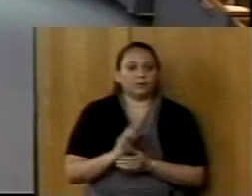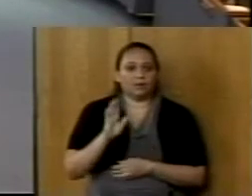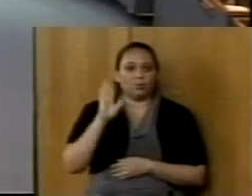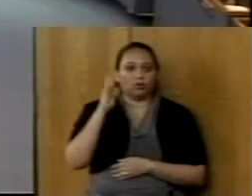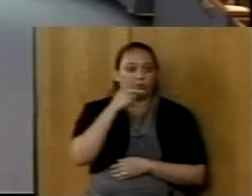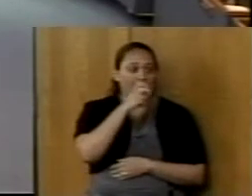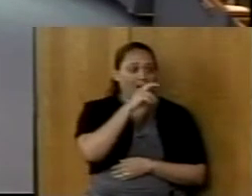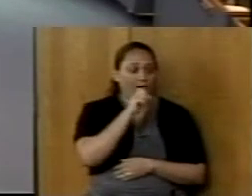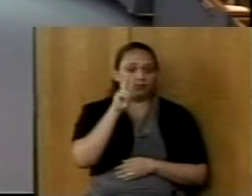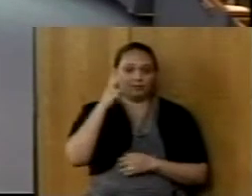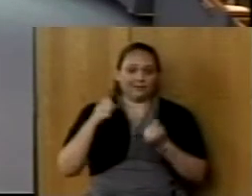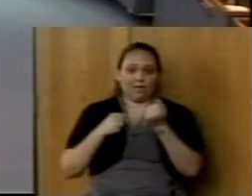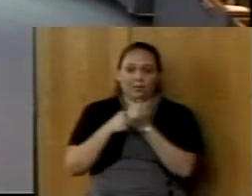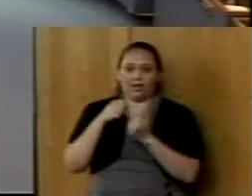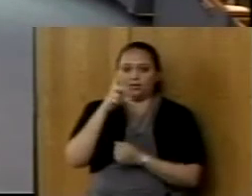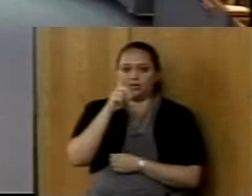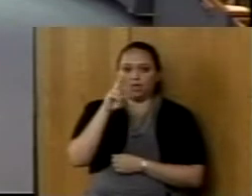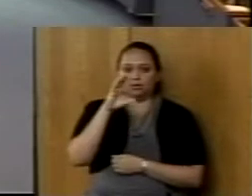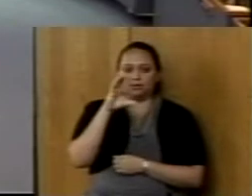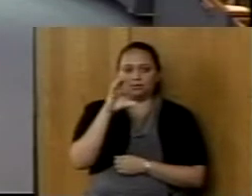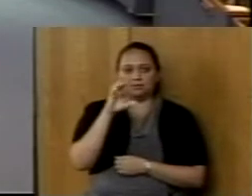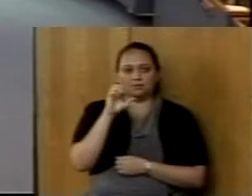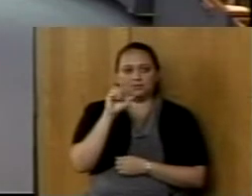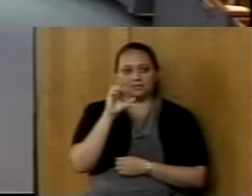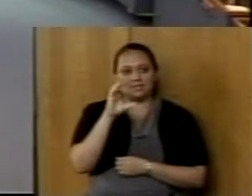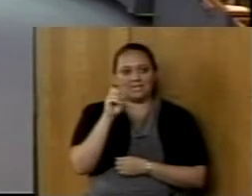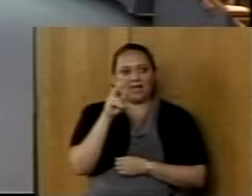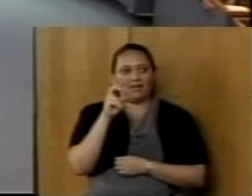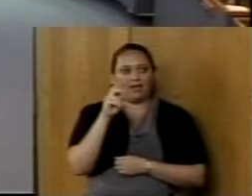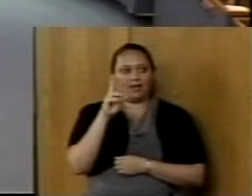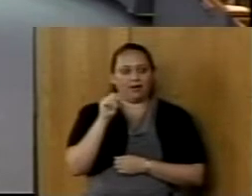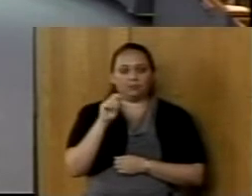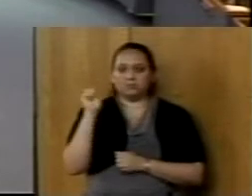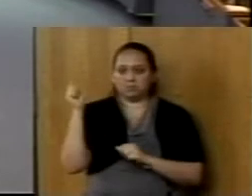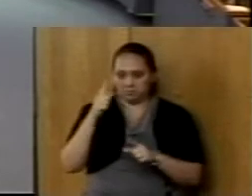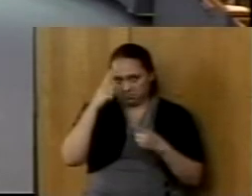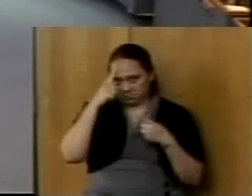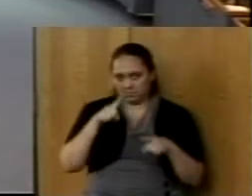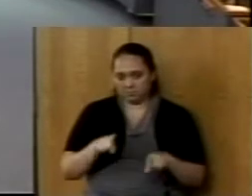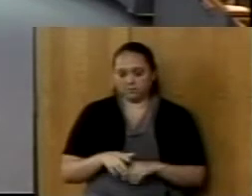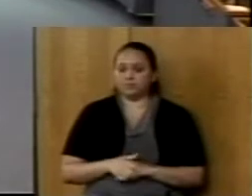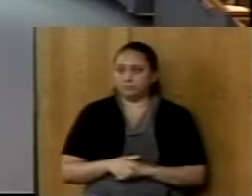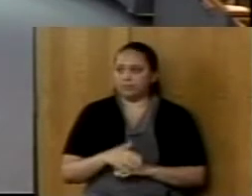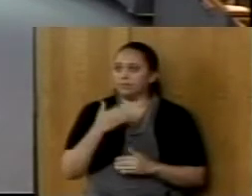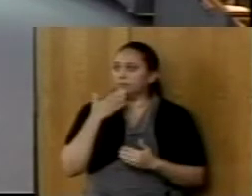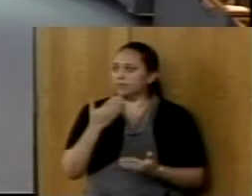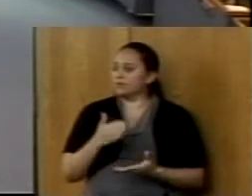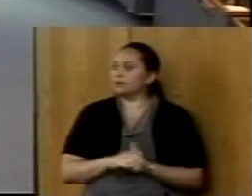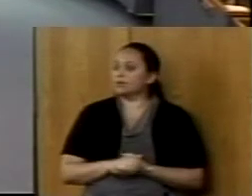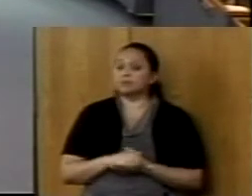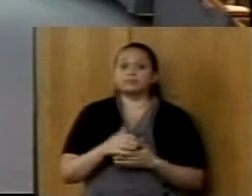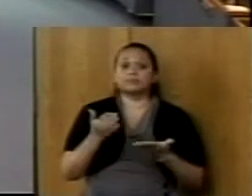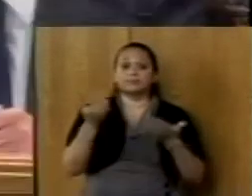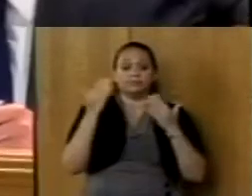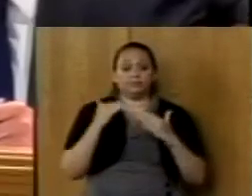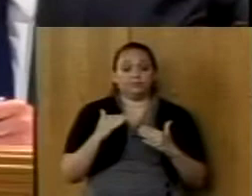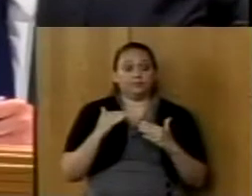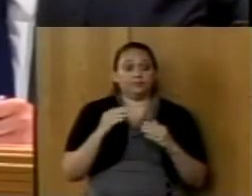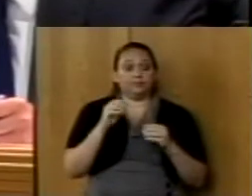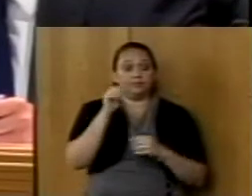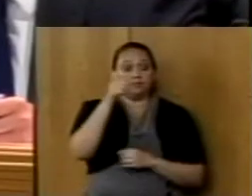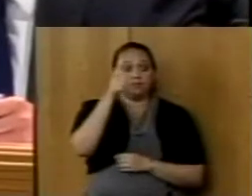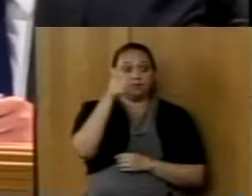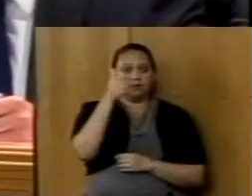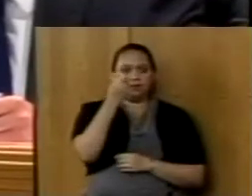motion by Mrs. Peña, seconded by Dr. Saavedra. All in favor? Aye. Aye. Motion passed unanimously. Thank you. Thank you. Moving on. gentlemen. 10